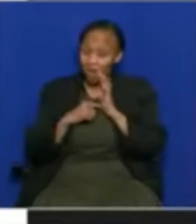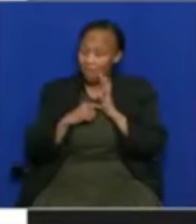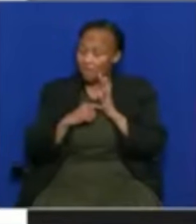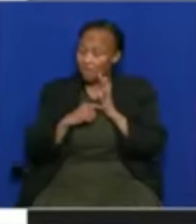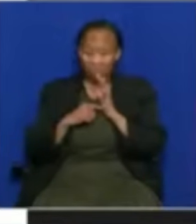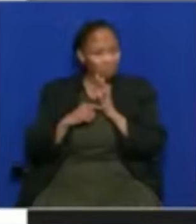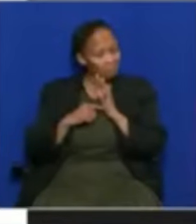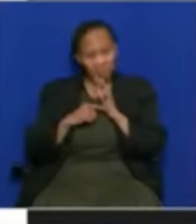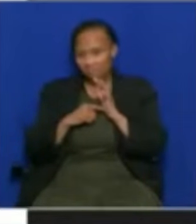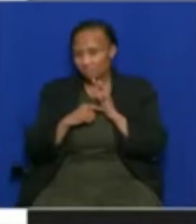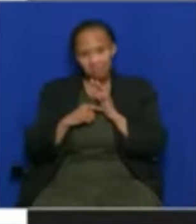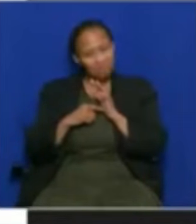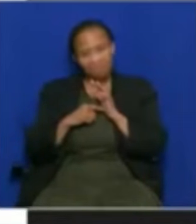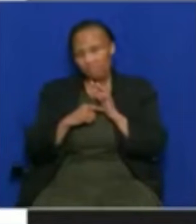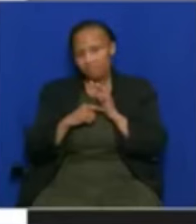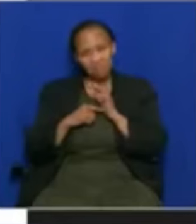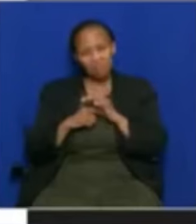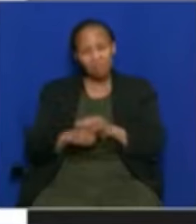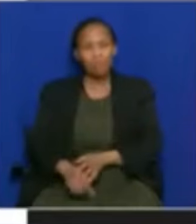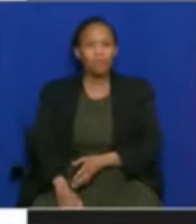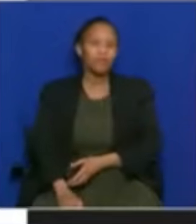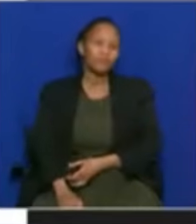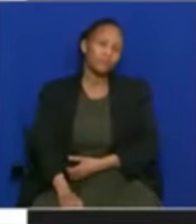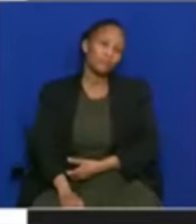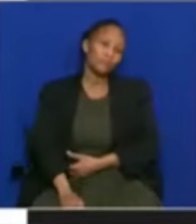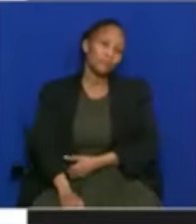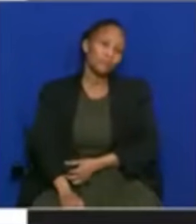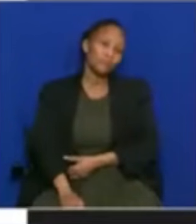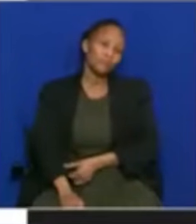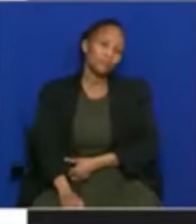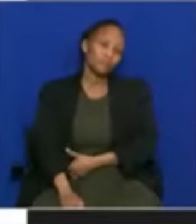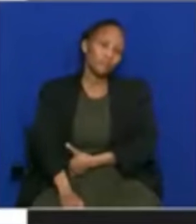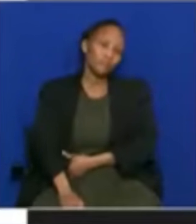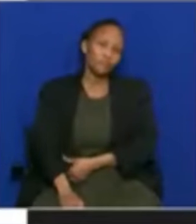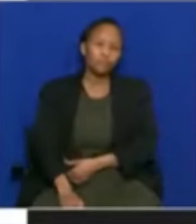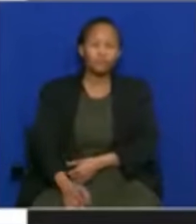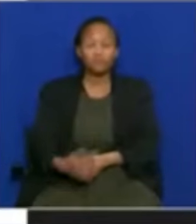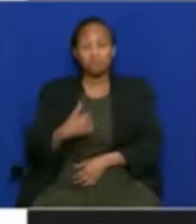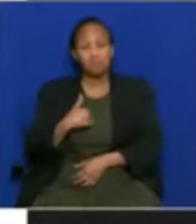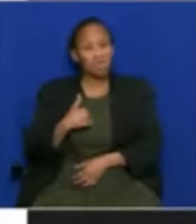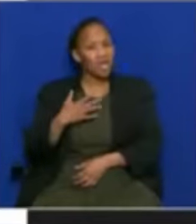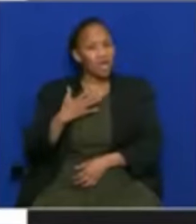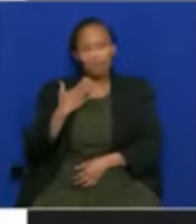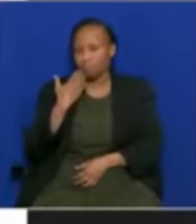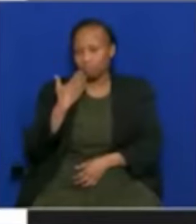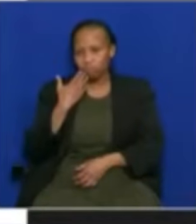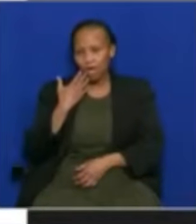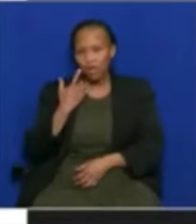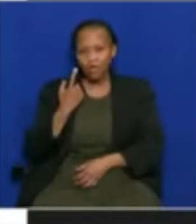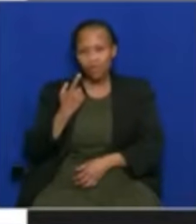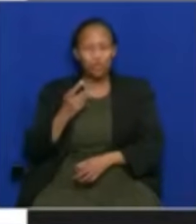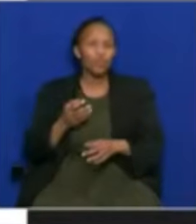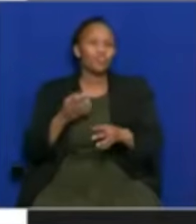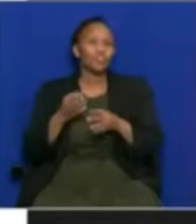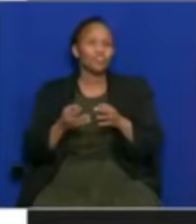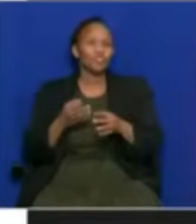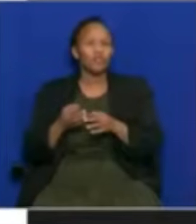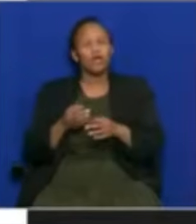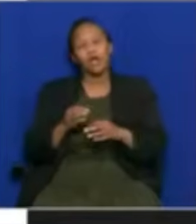I'm not seeking to have you justify what you set out in 8.8.2, I'm